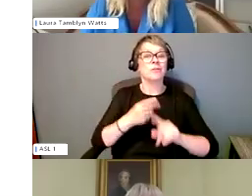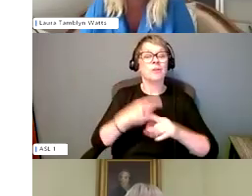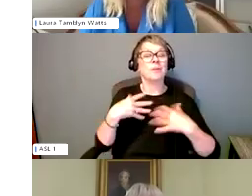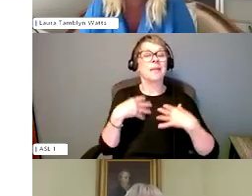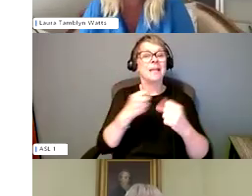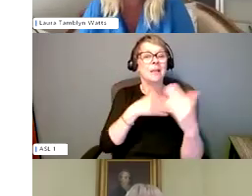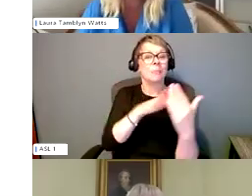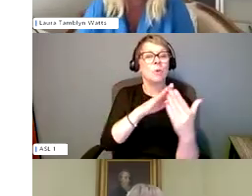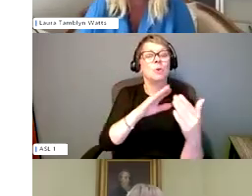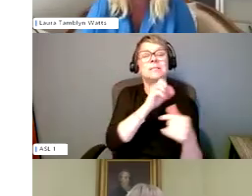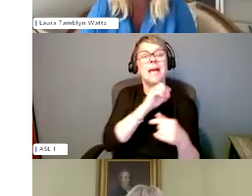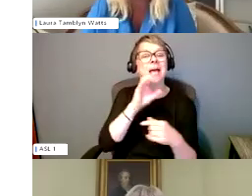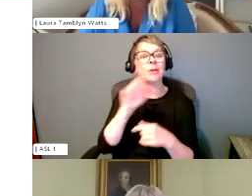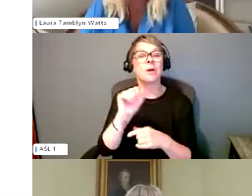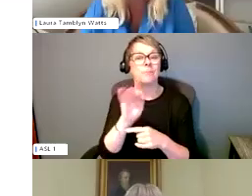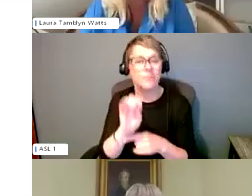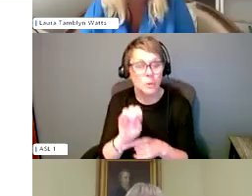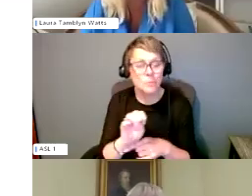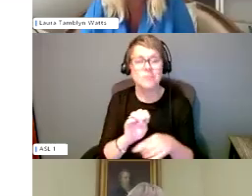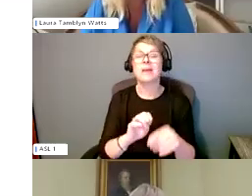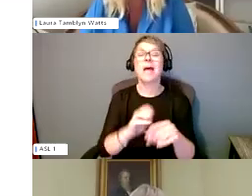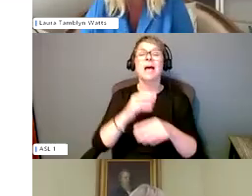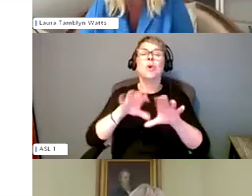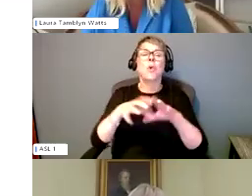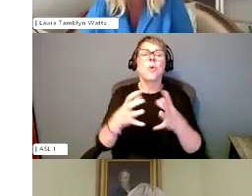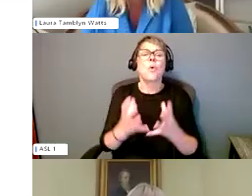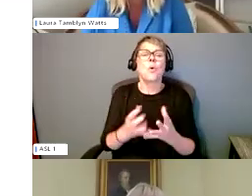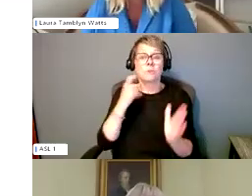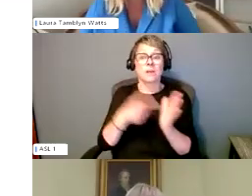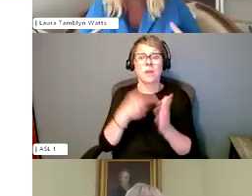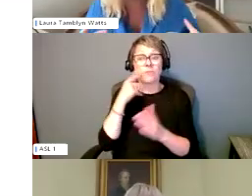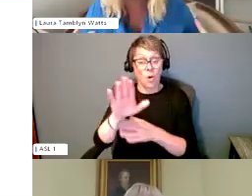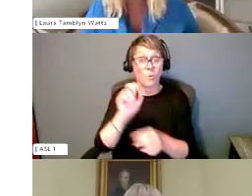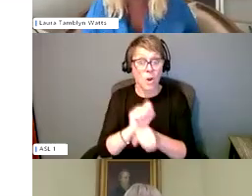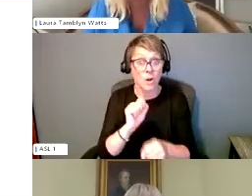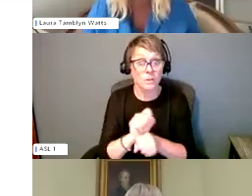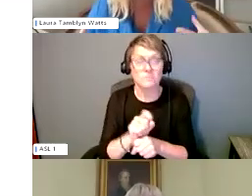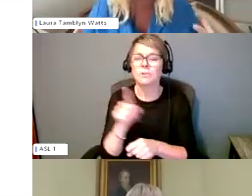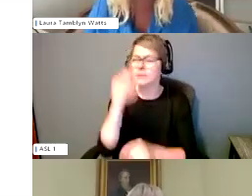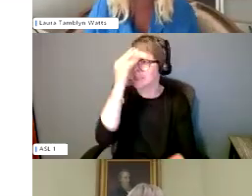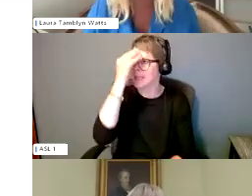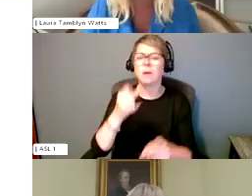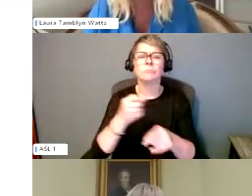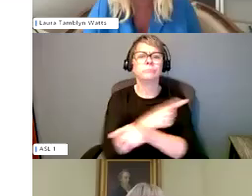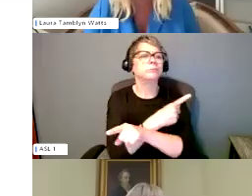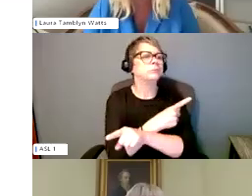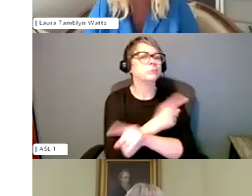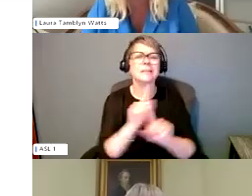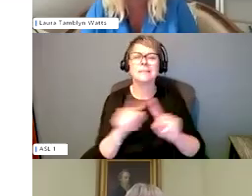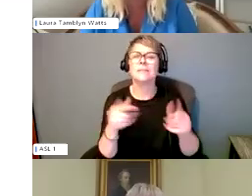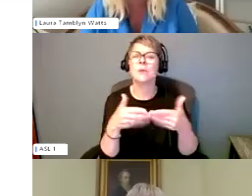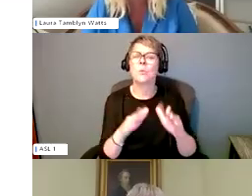to Elder Abuse and Mistreatment, and globally recognized for her work, thinking about other ways to come at elder